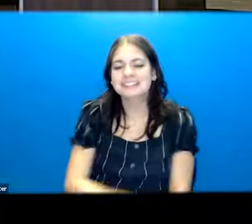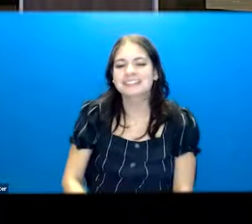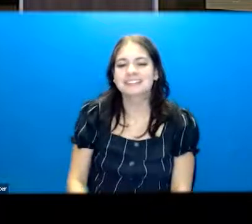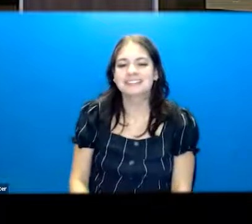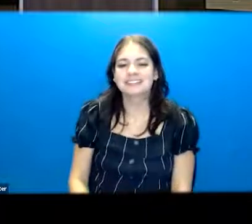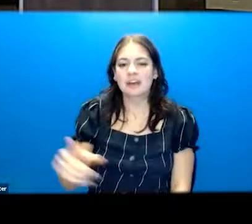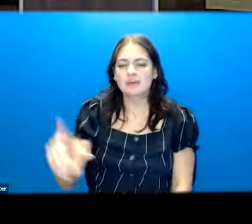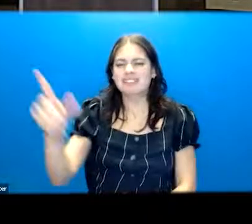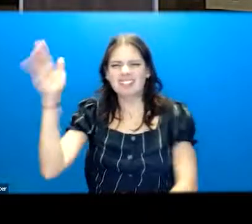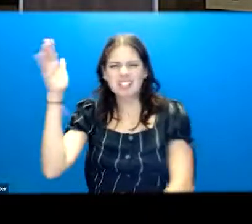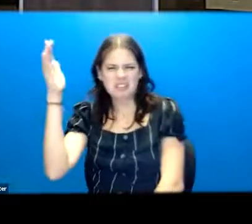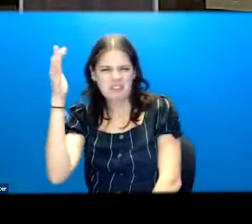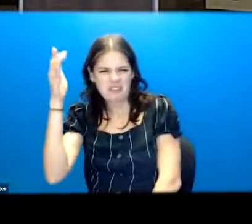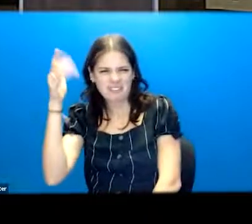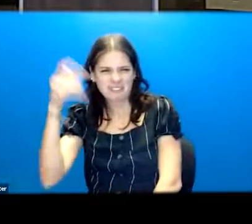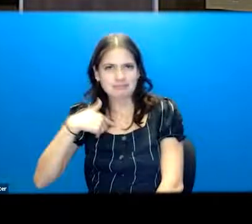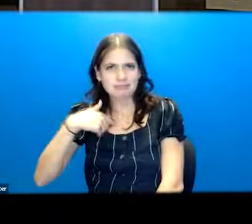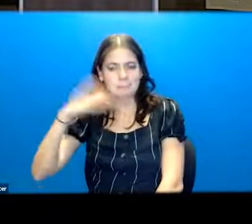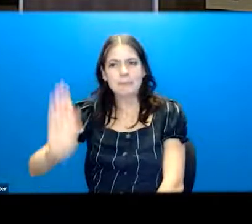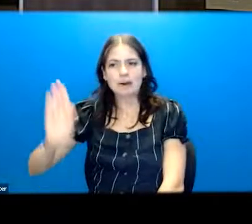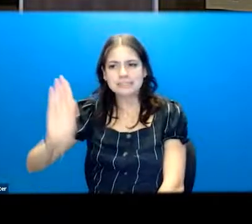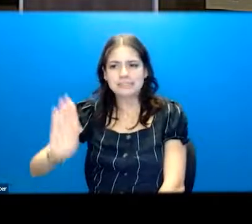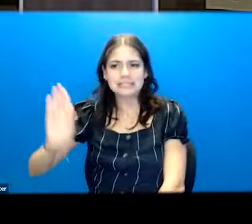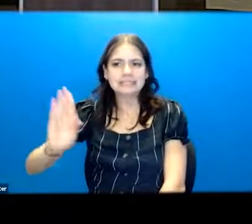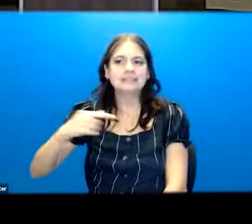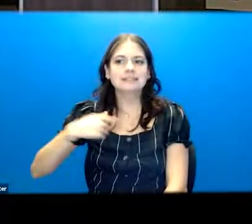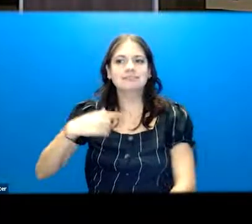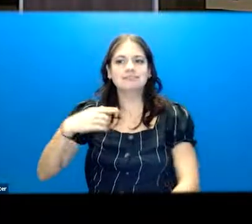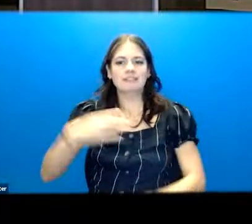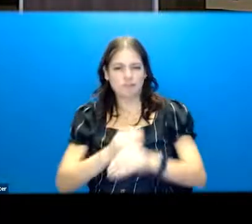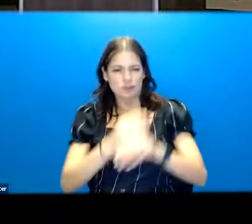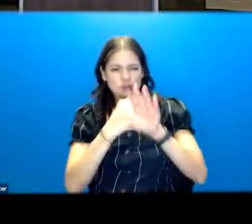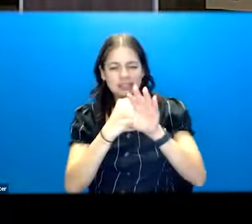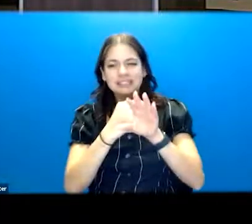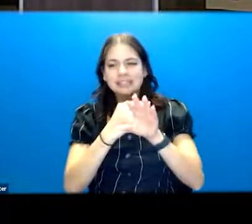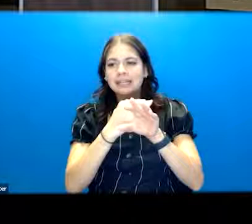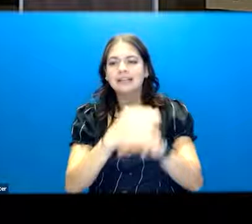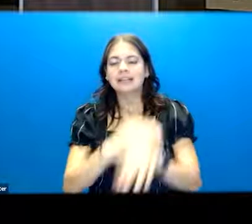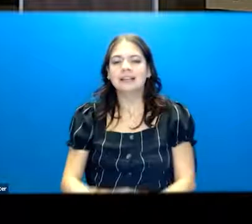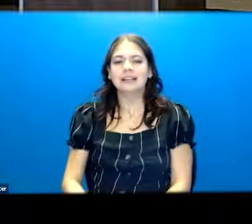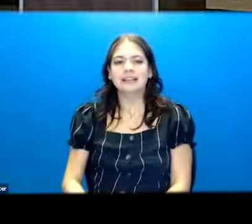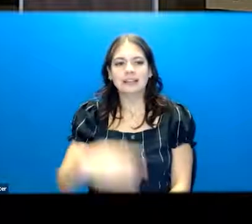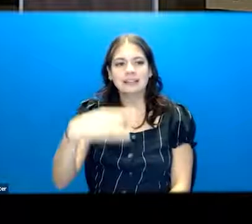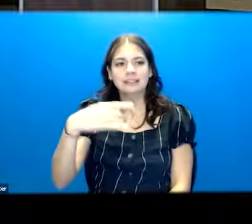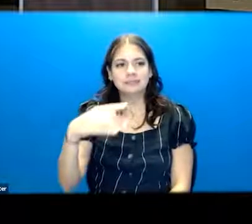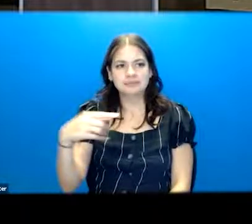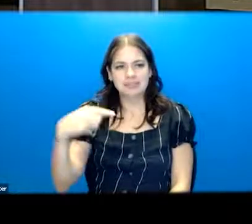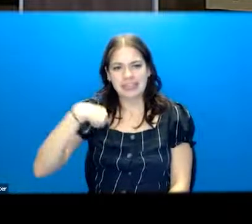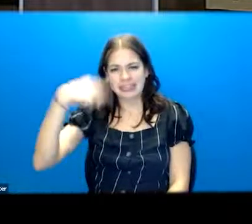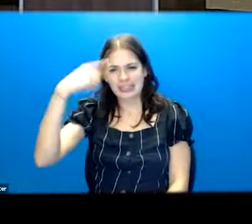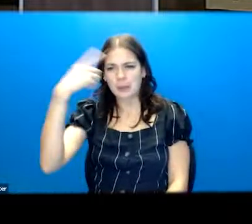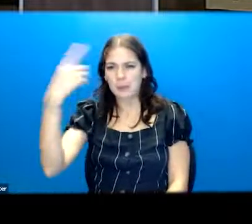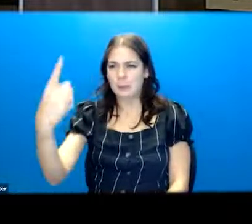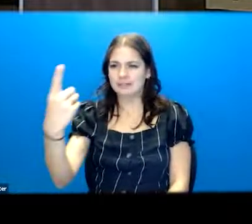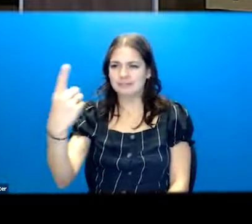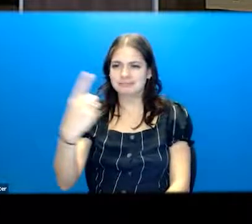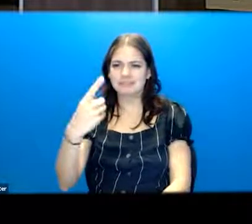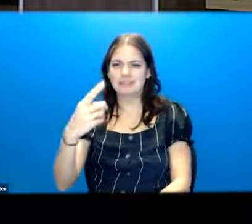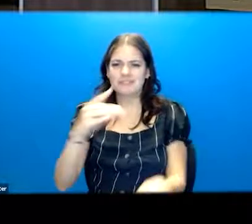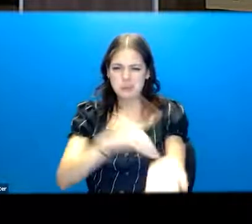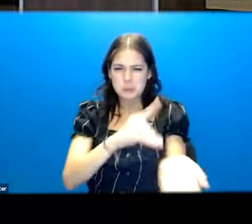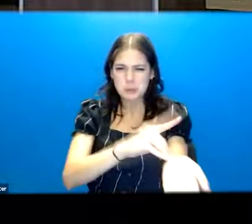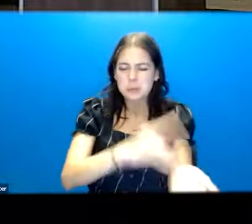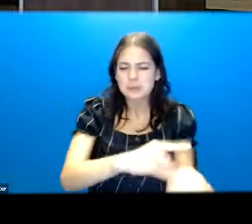was at a talk in Boston virtually, and where I think one of the clinicians was just